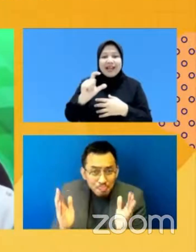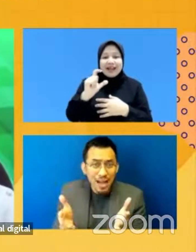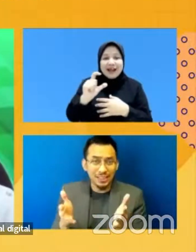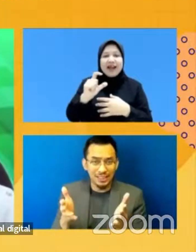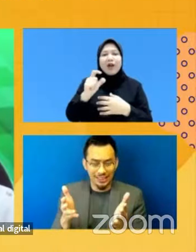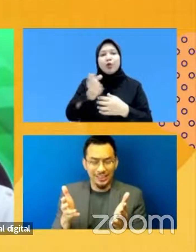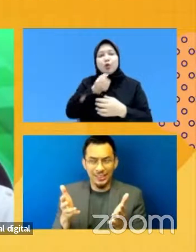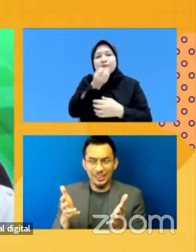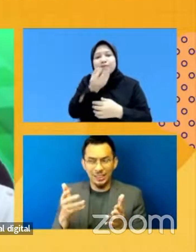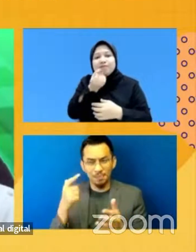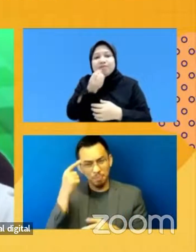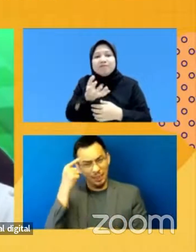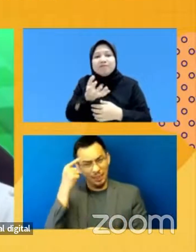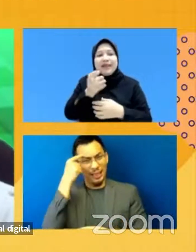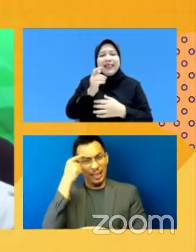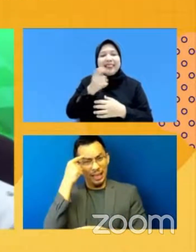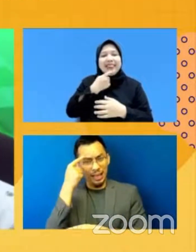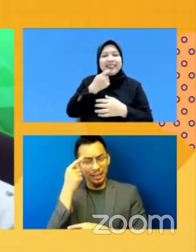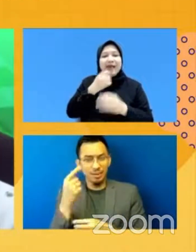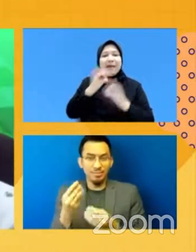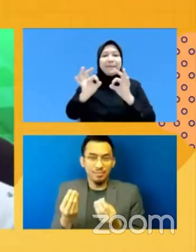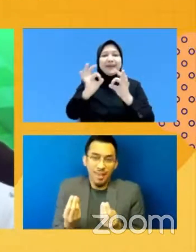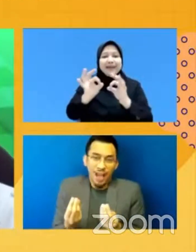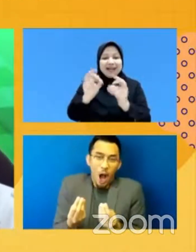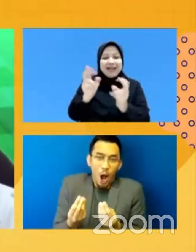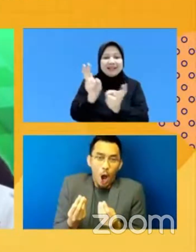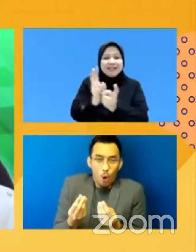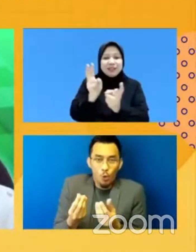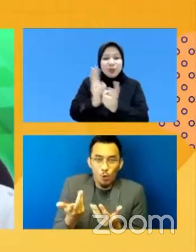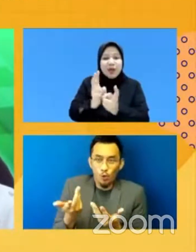So moving forward,